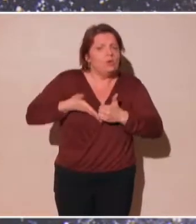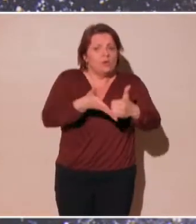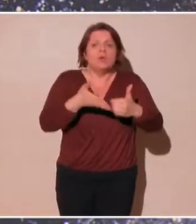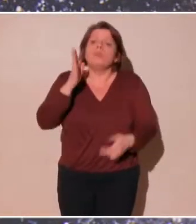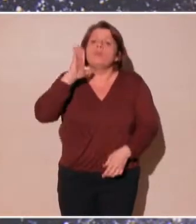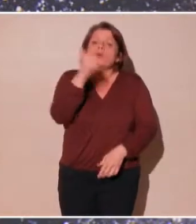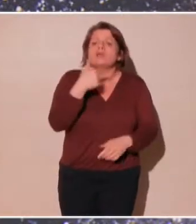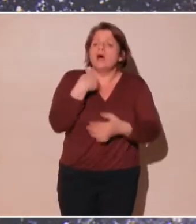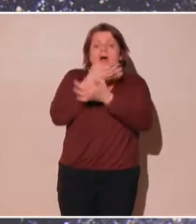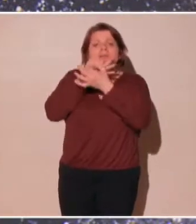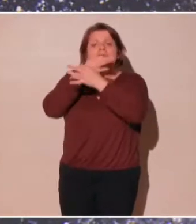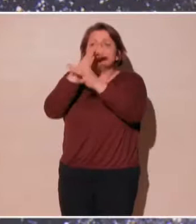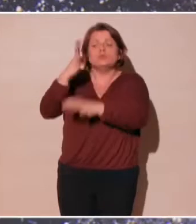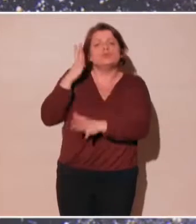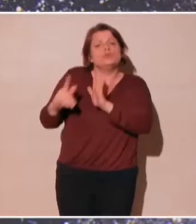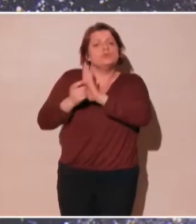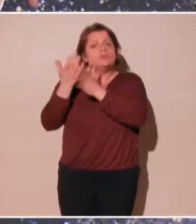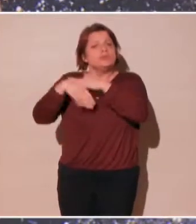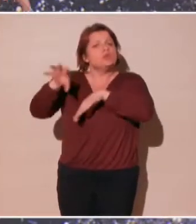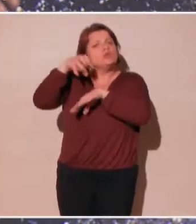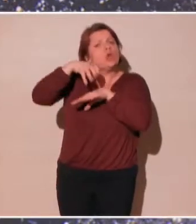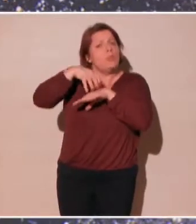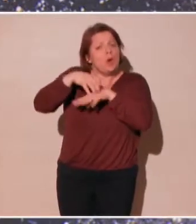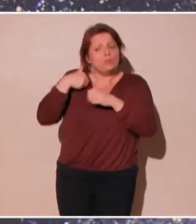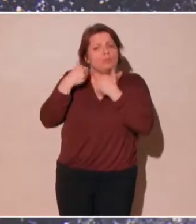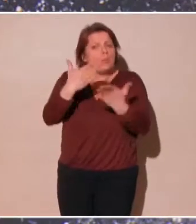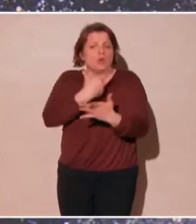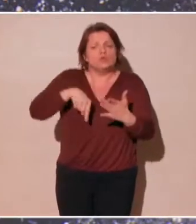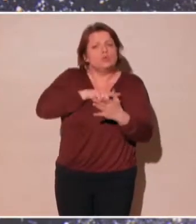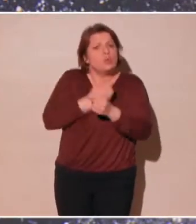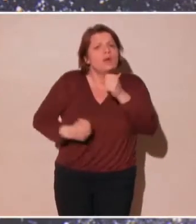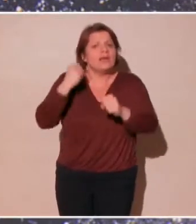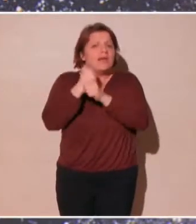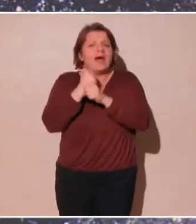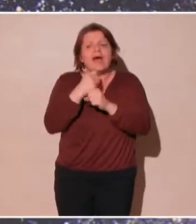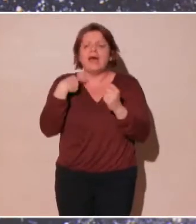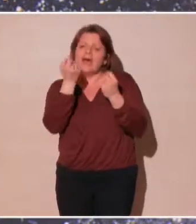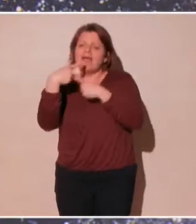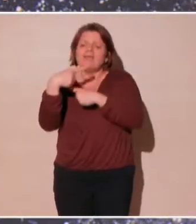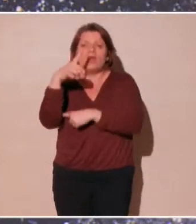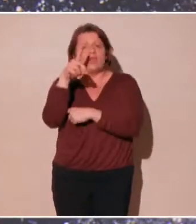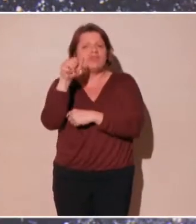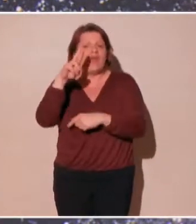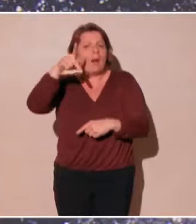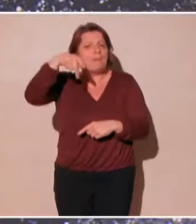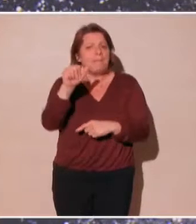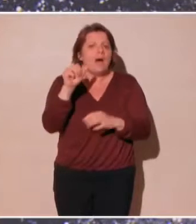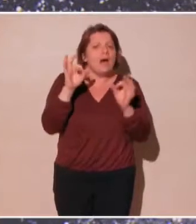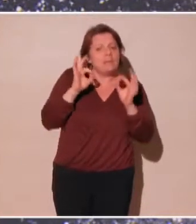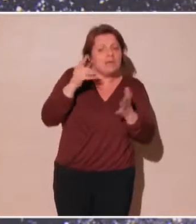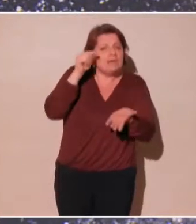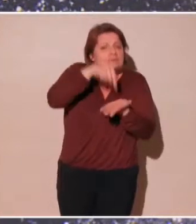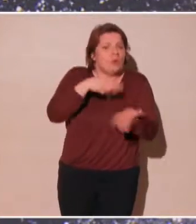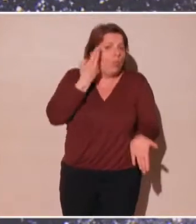which is why when I talked at the Sorbonne, I suggested that we start the equivalent of DARPA, but for Europe. And I